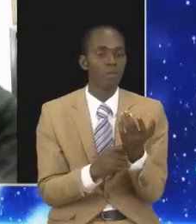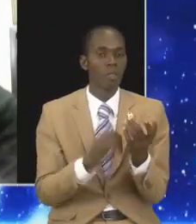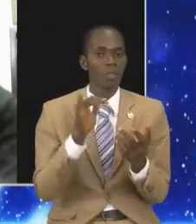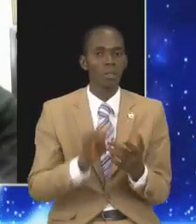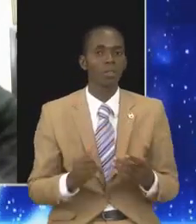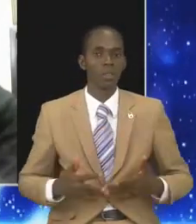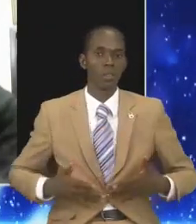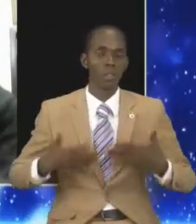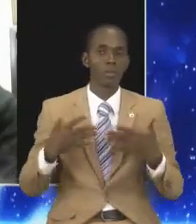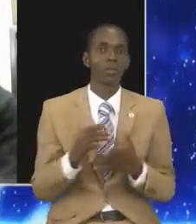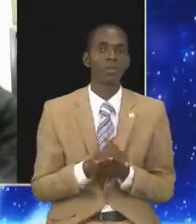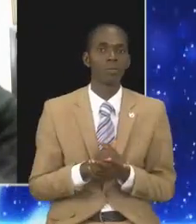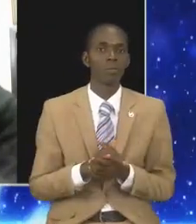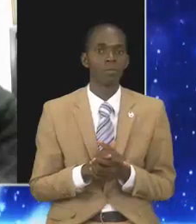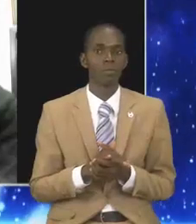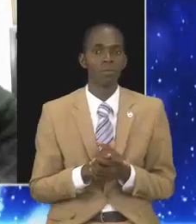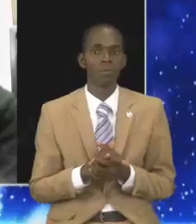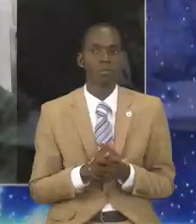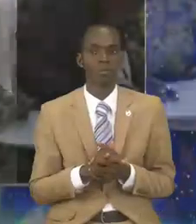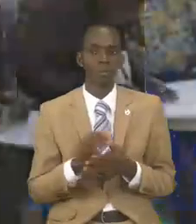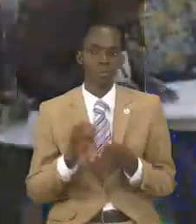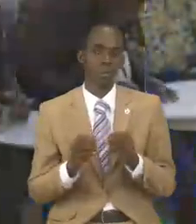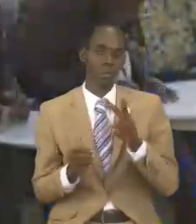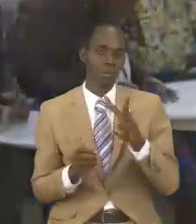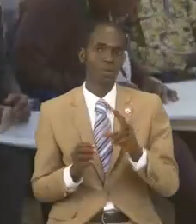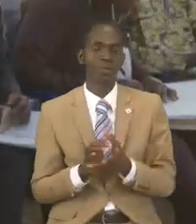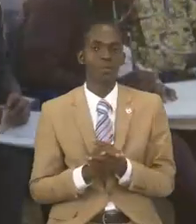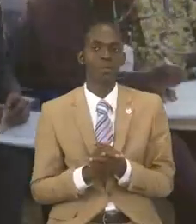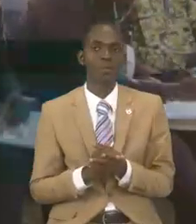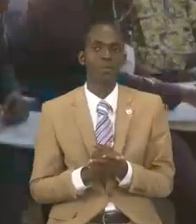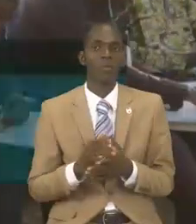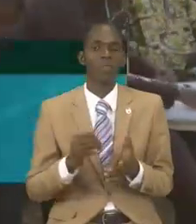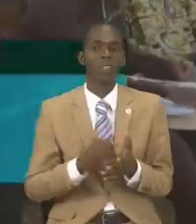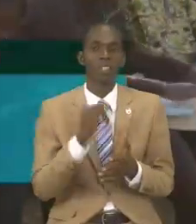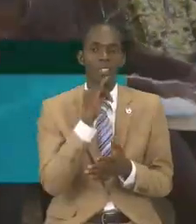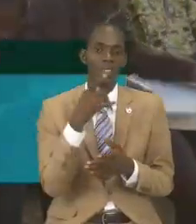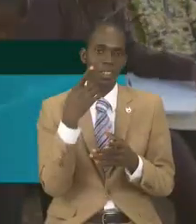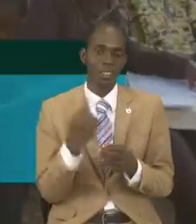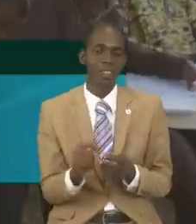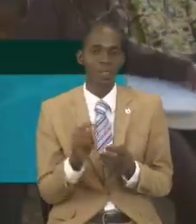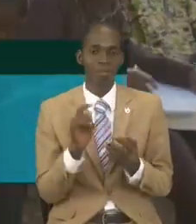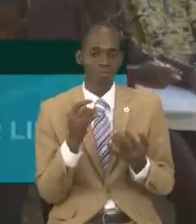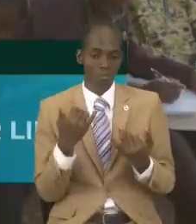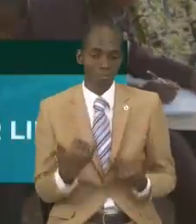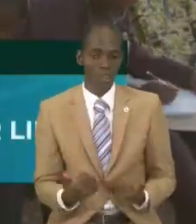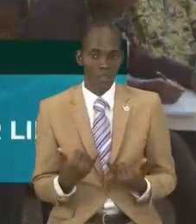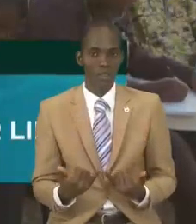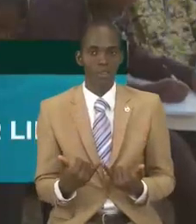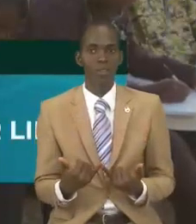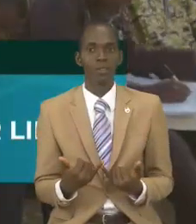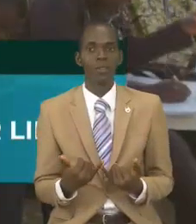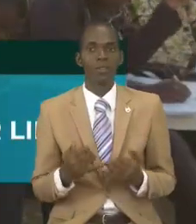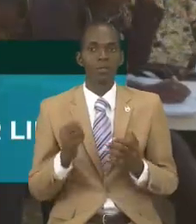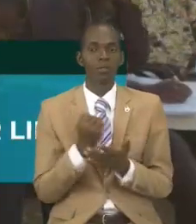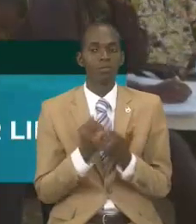life. Number two, in the present crucifixion of the